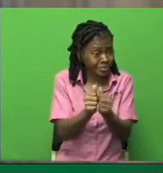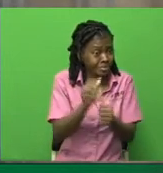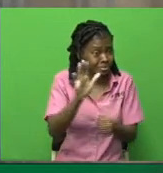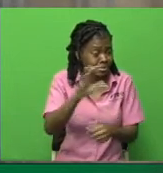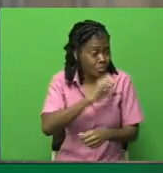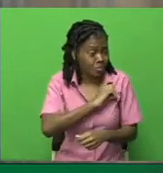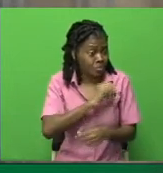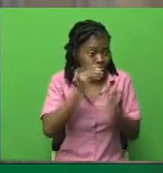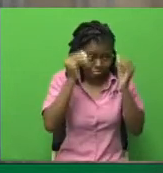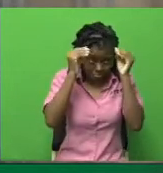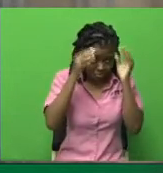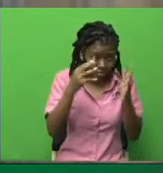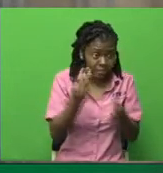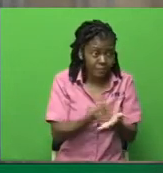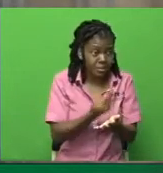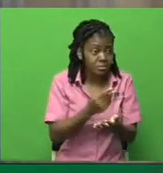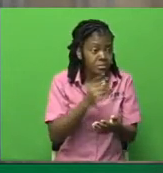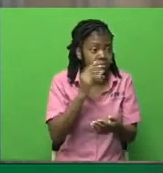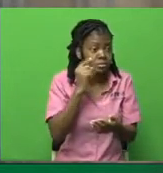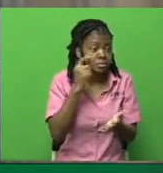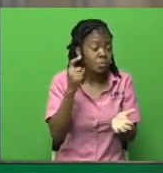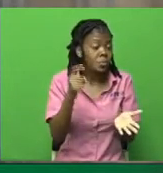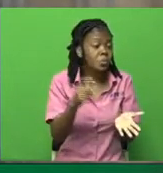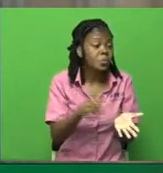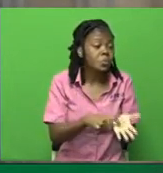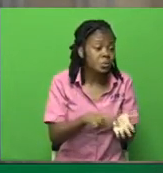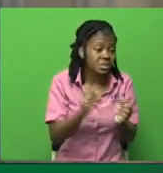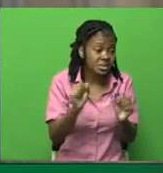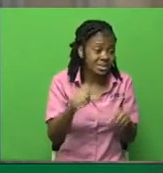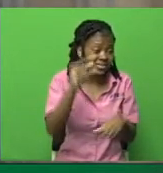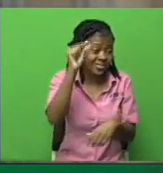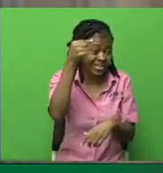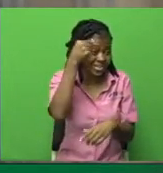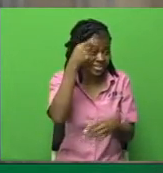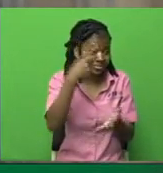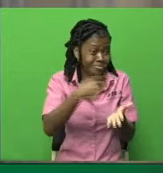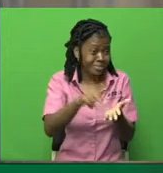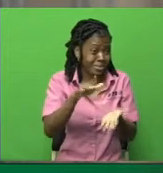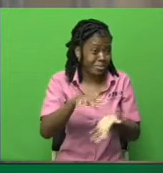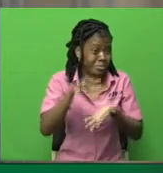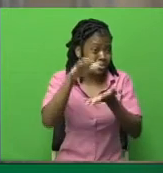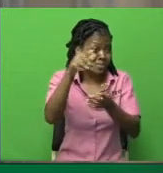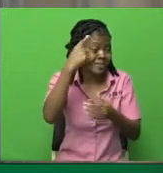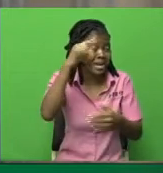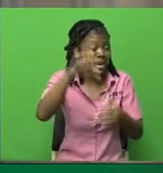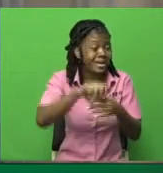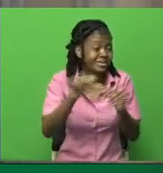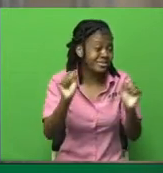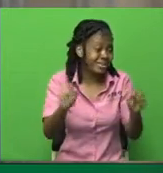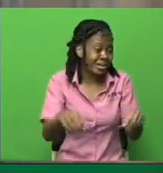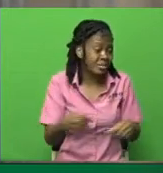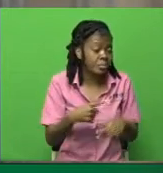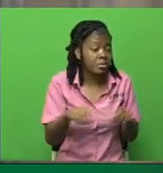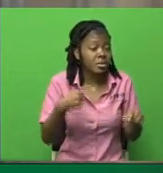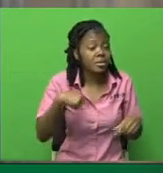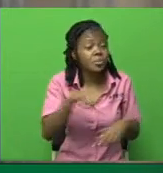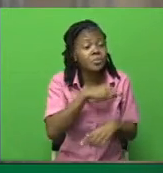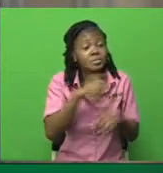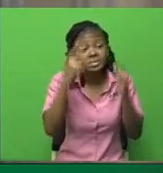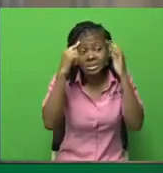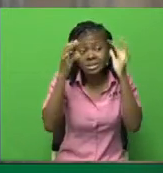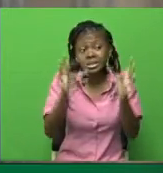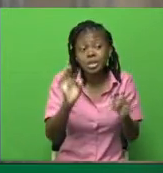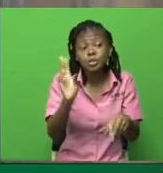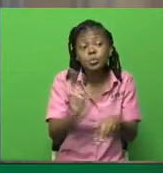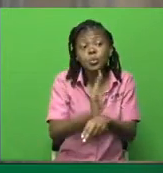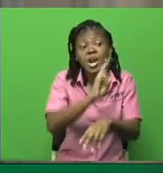the impact of the cost of the subsidy and what we did we began introducing introducing natural gas as a fuel